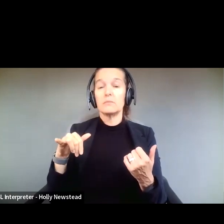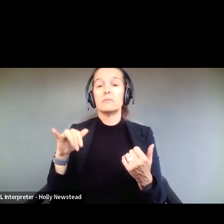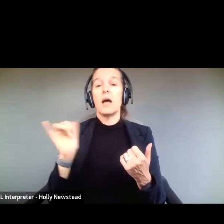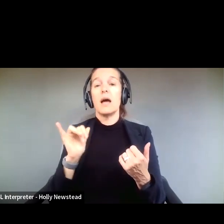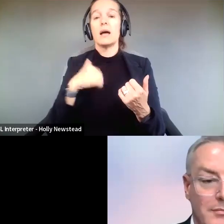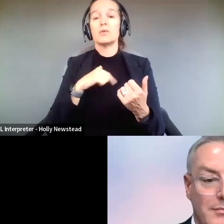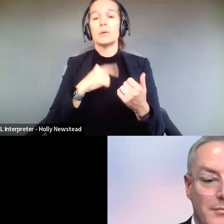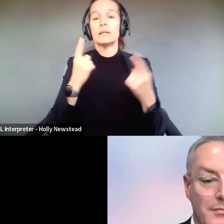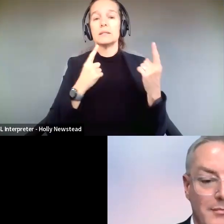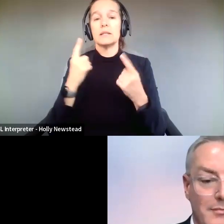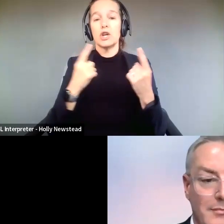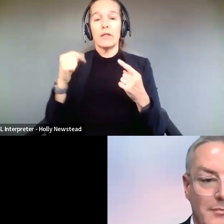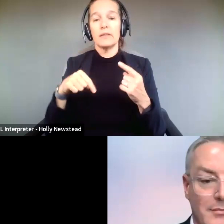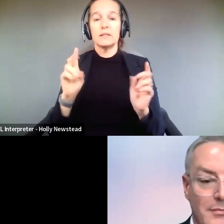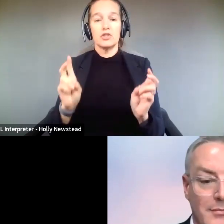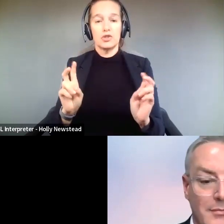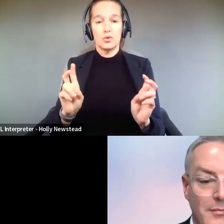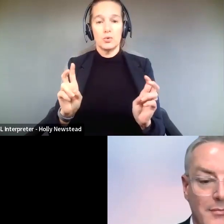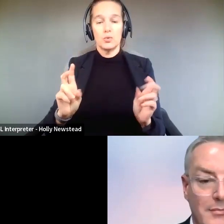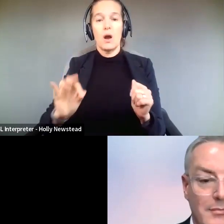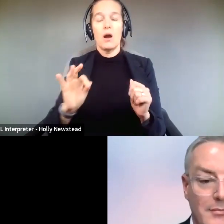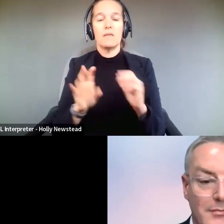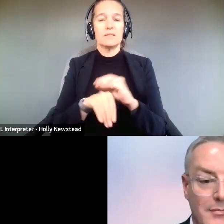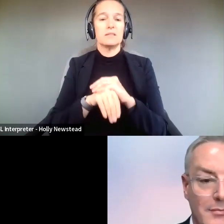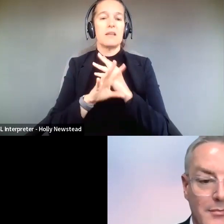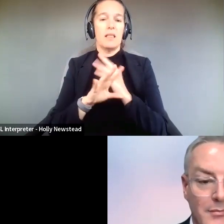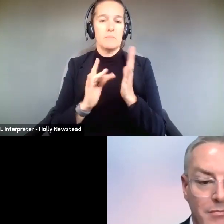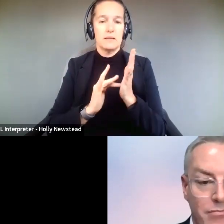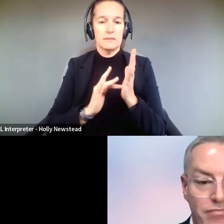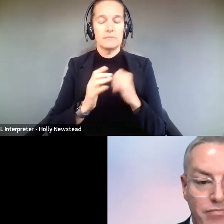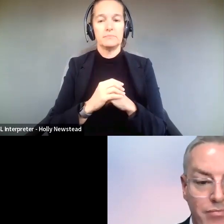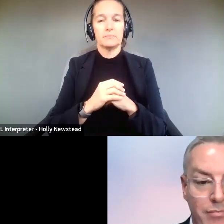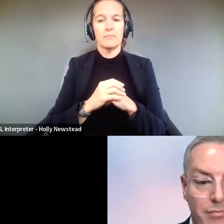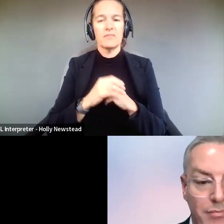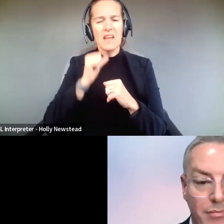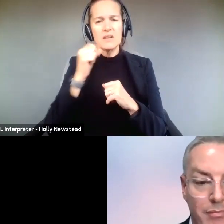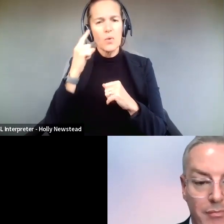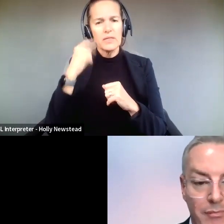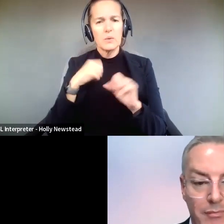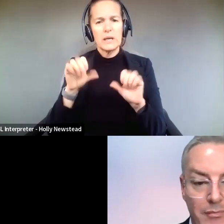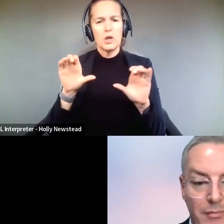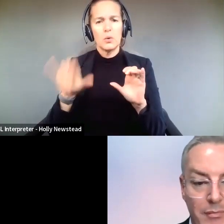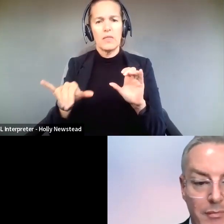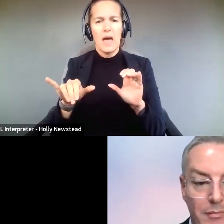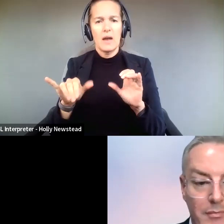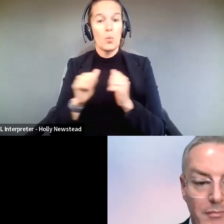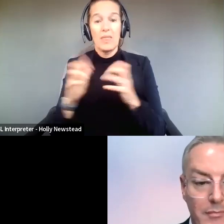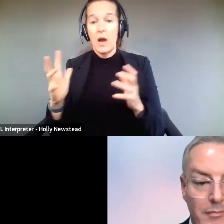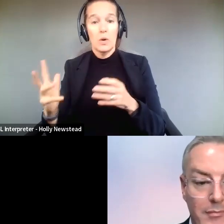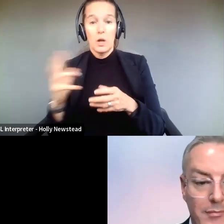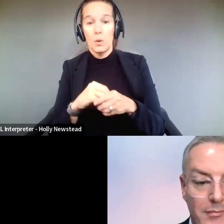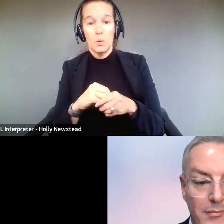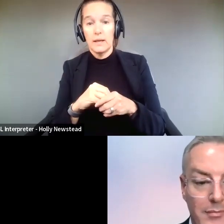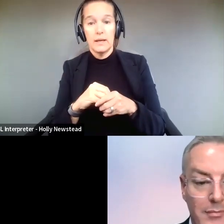as we consider this issue of telemedicine, I don't think we can do that unless we also include